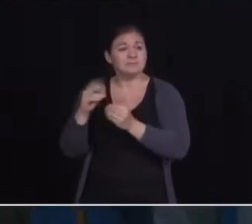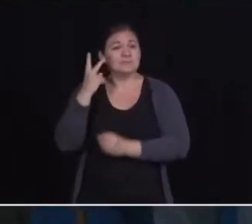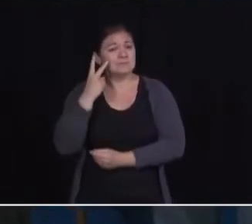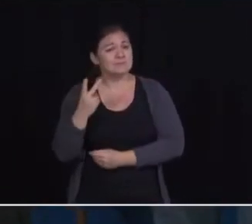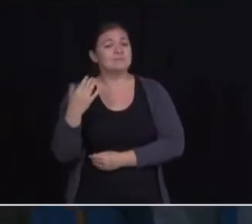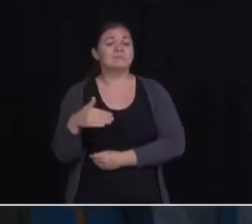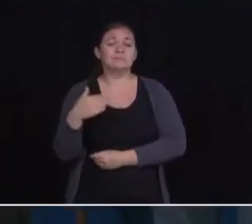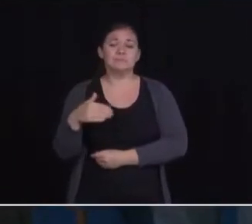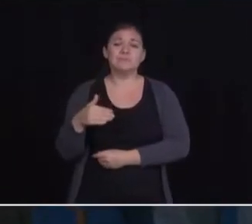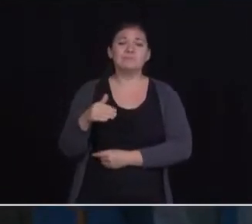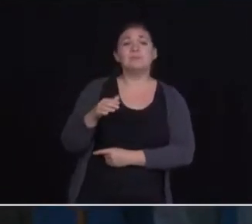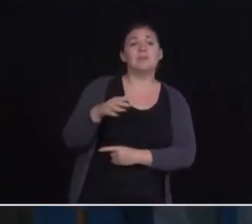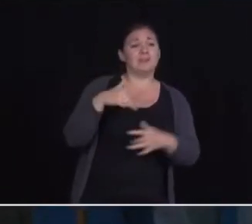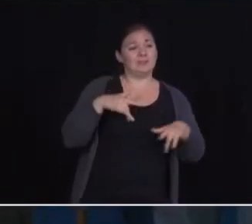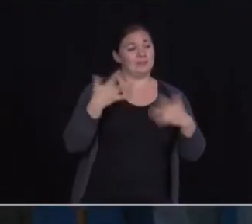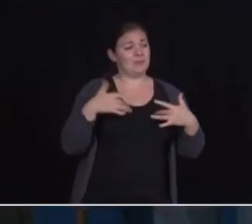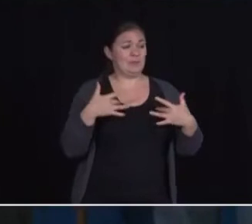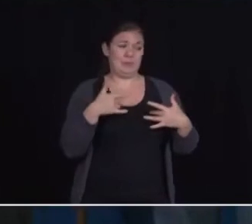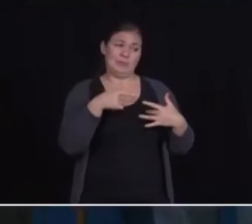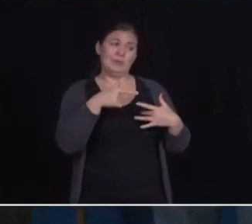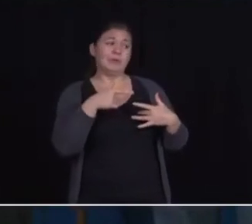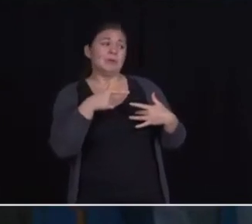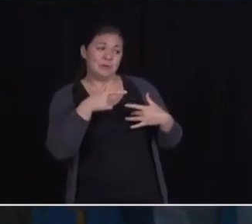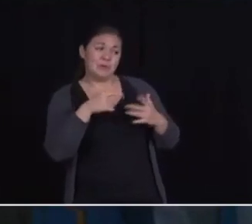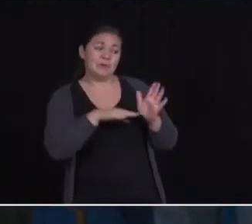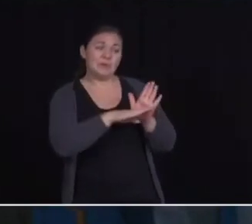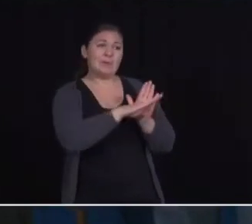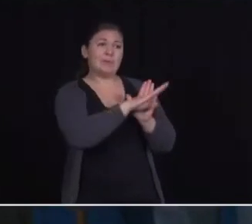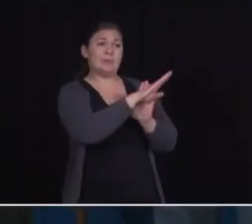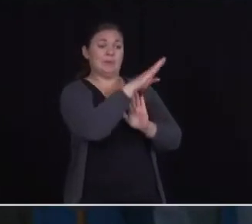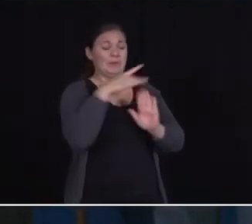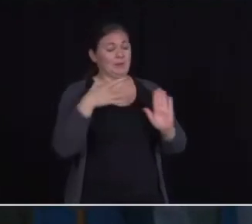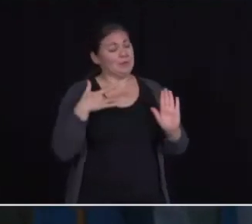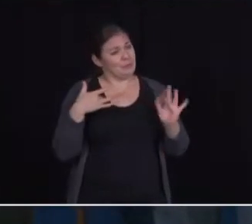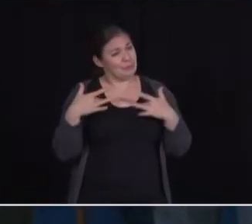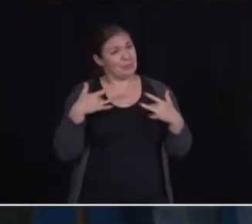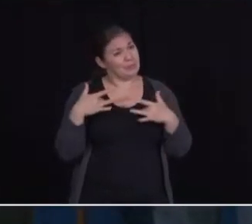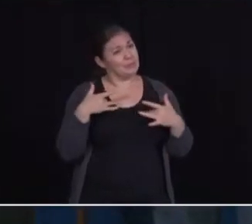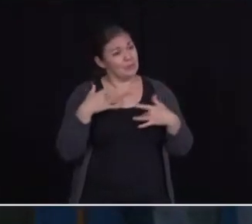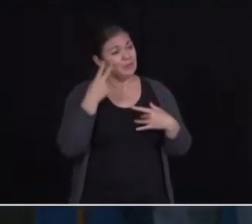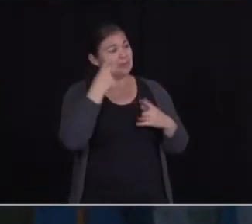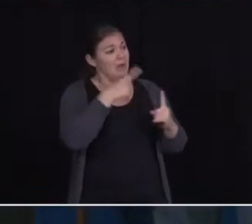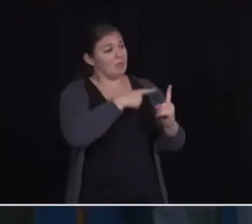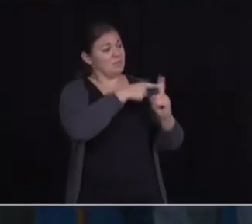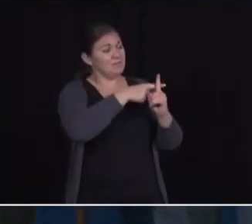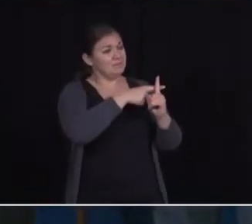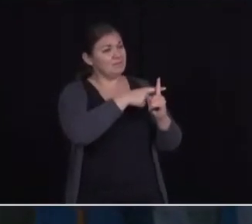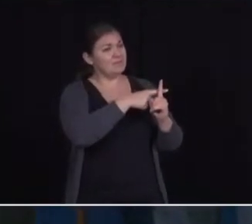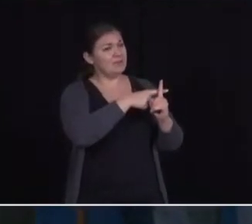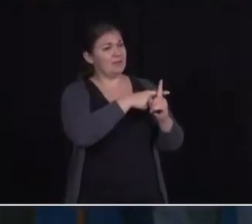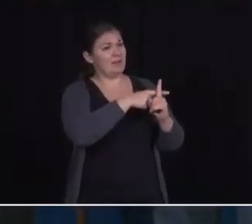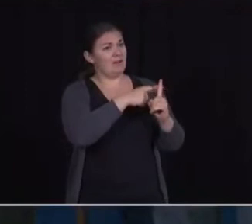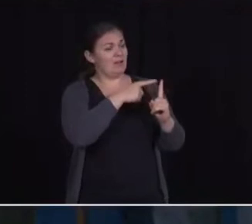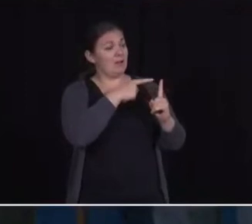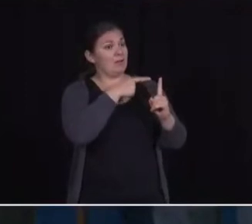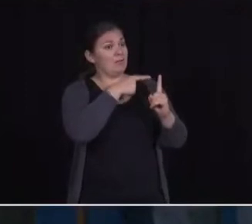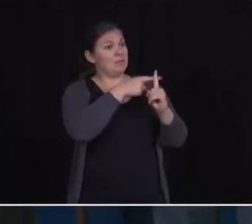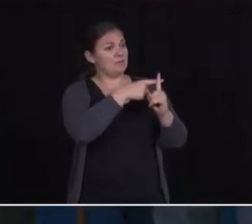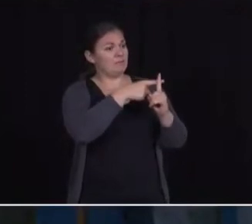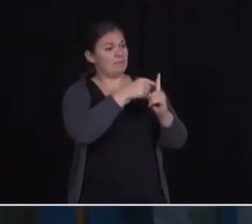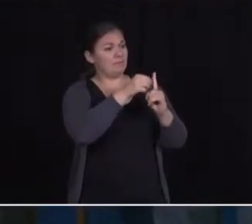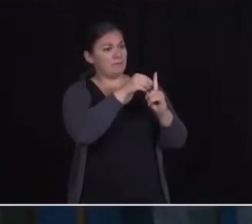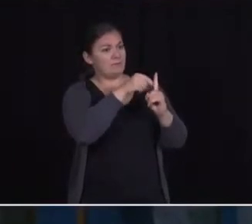of outbreaks. We are seeing the number of contacts for confirmed cases as high as 100 people. The curve is not